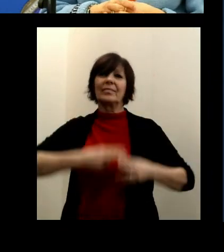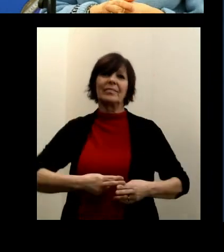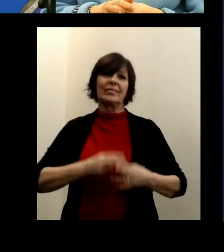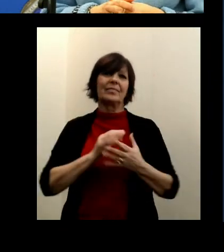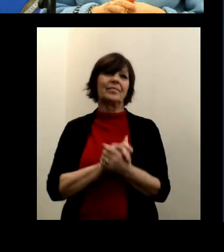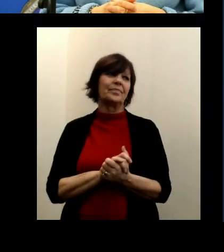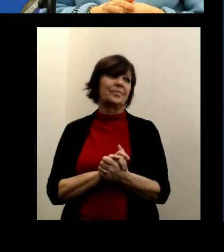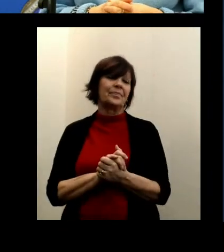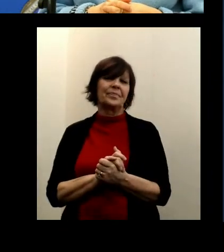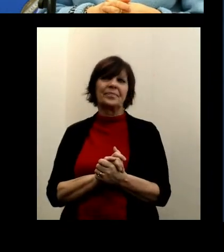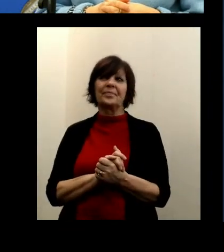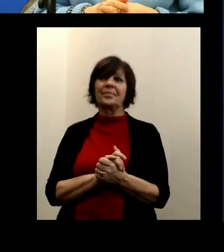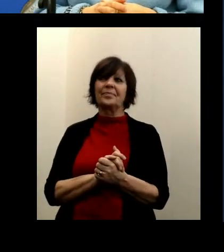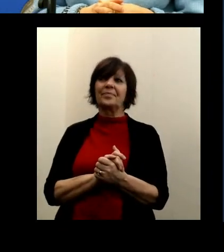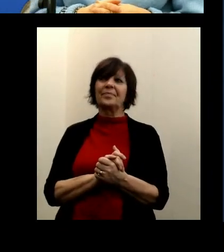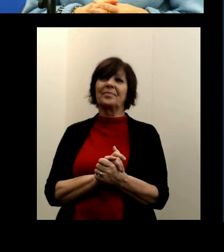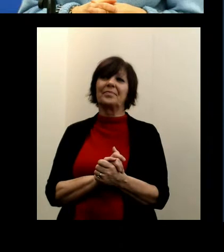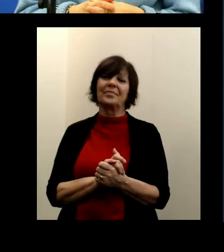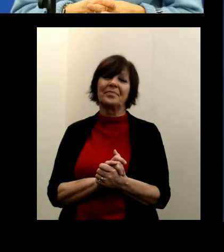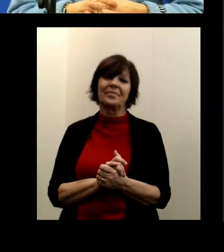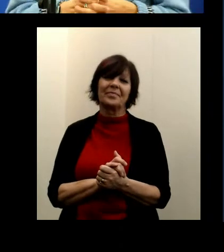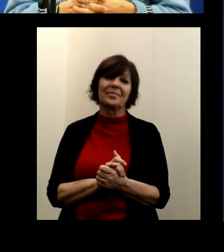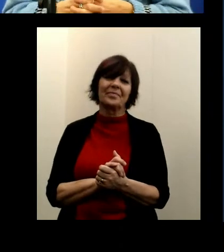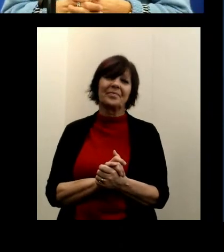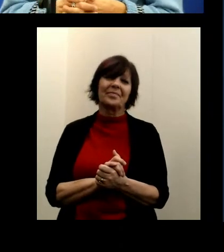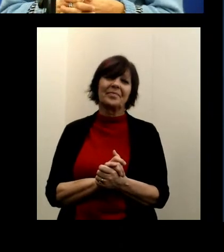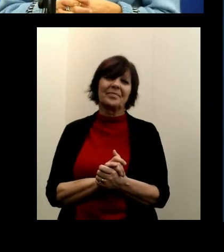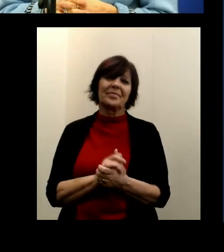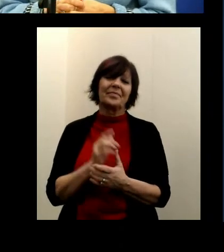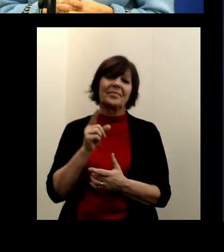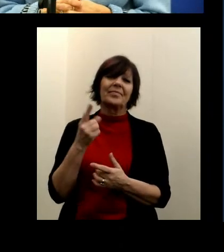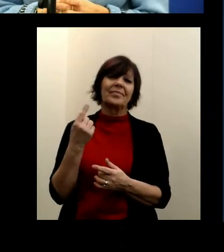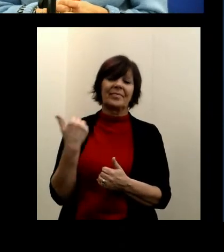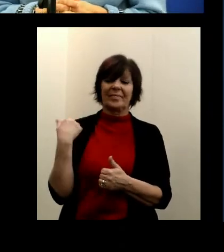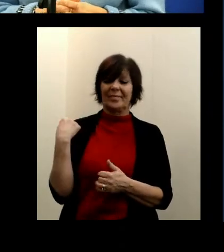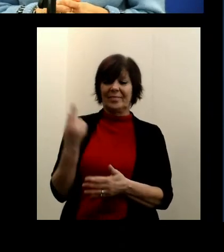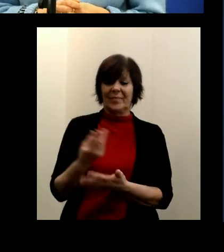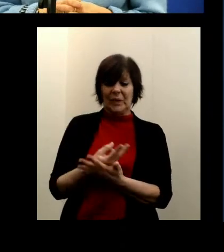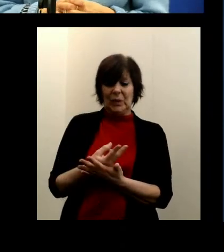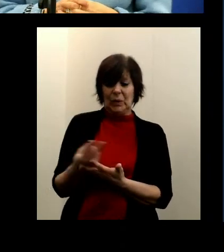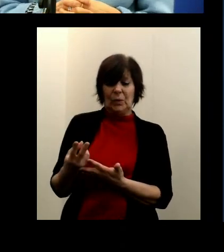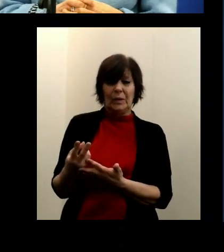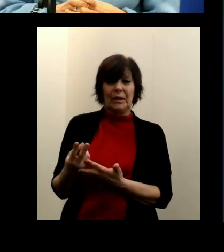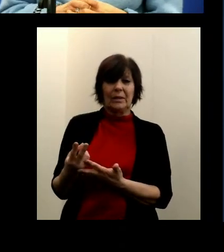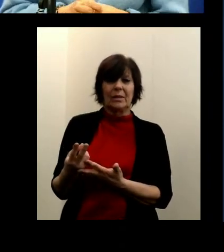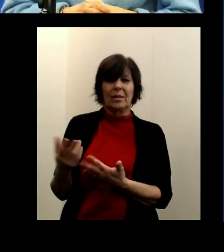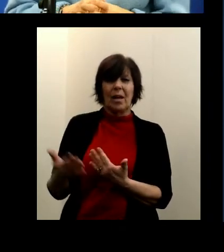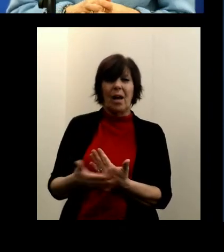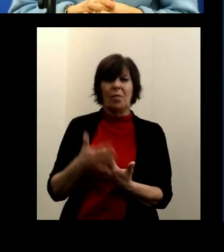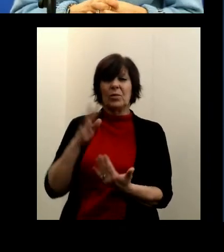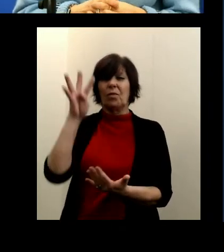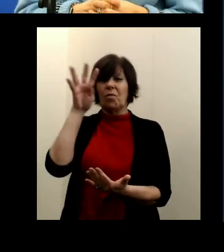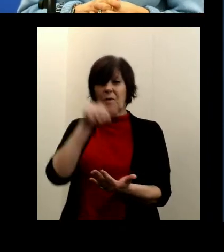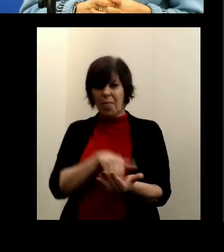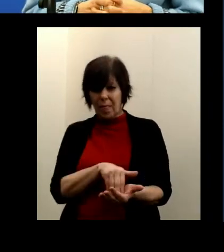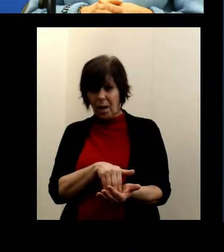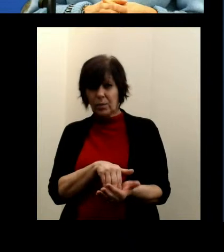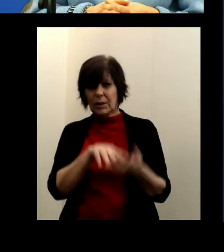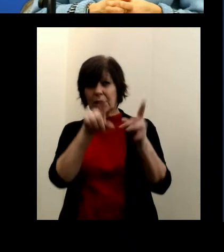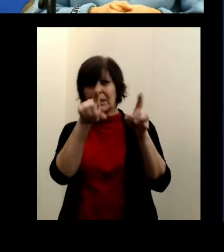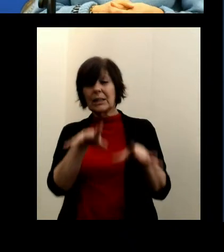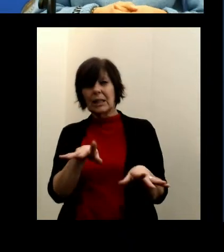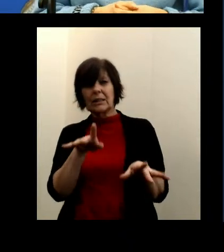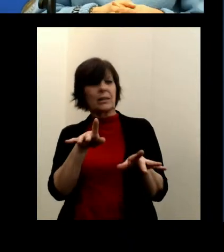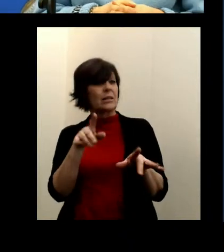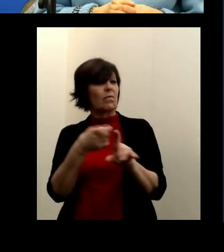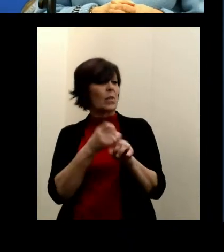and Williamsville in alphabetical order. And so over the past 2 weeks, there have been almost 4,000 tests reported